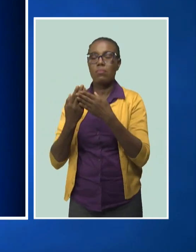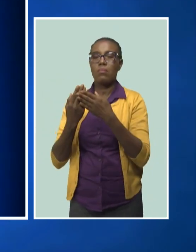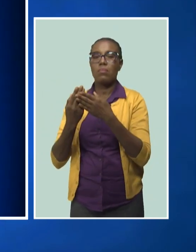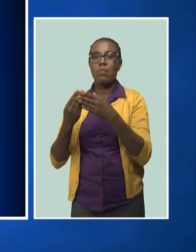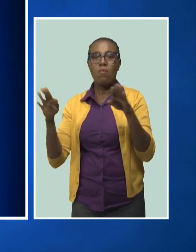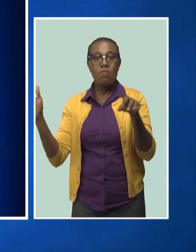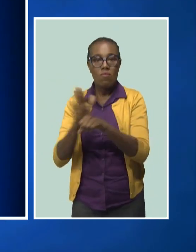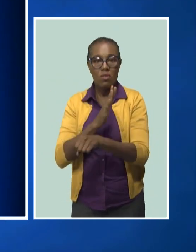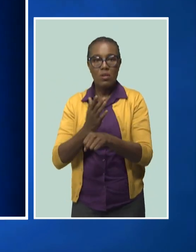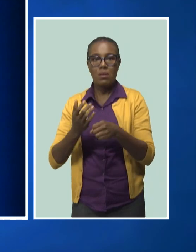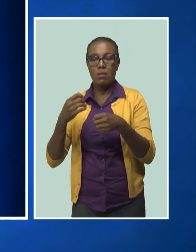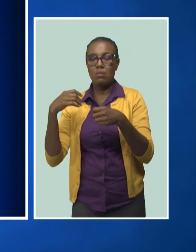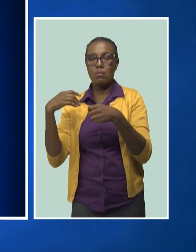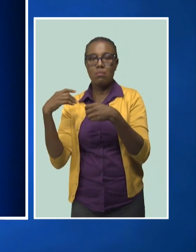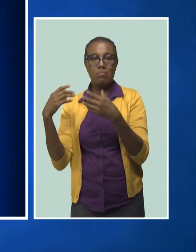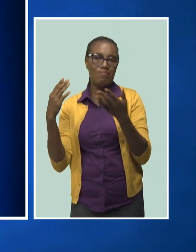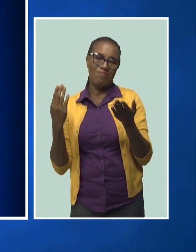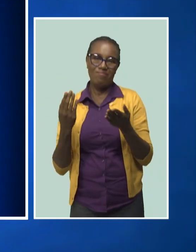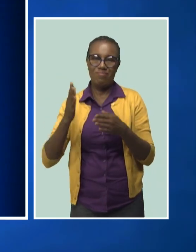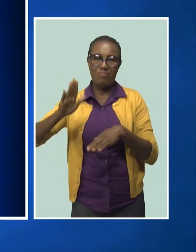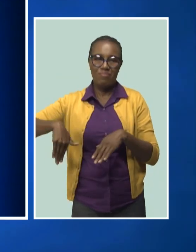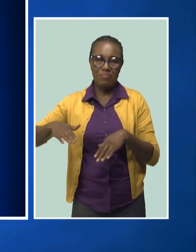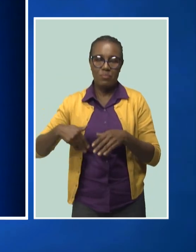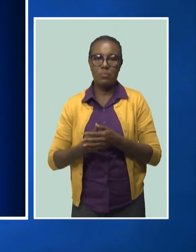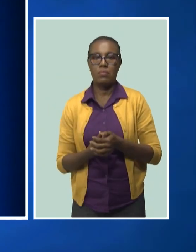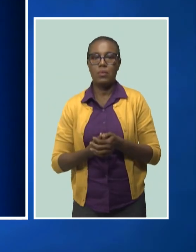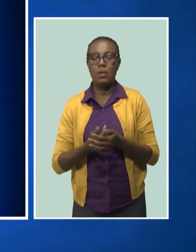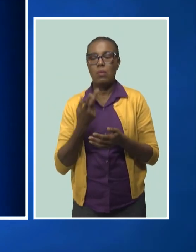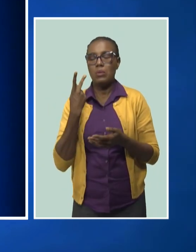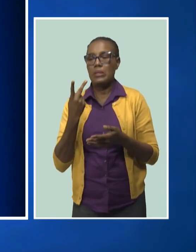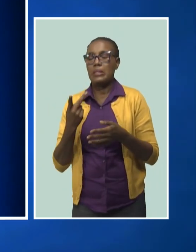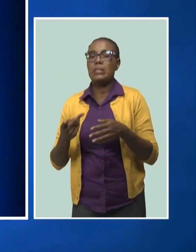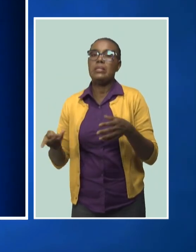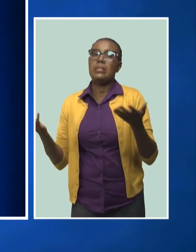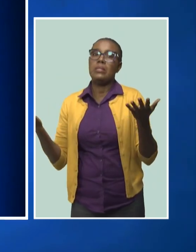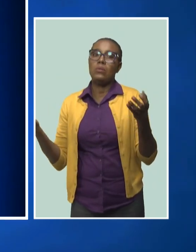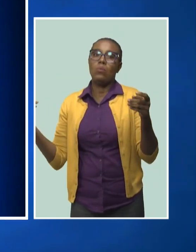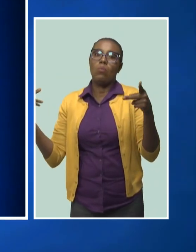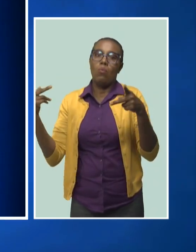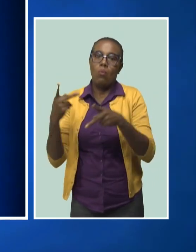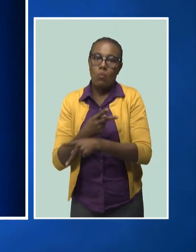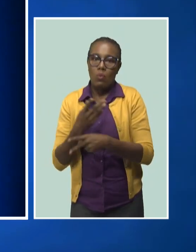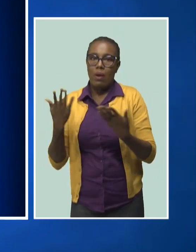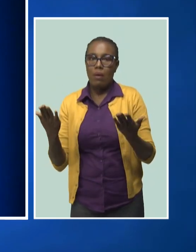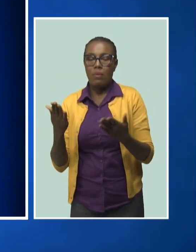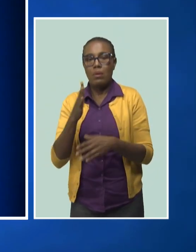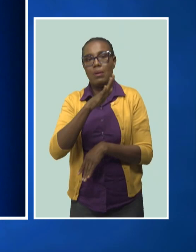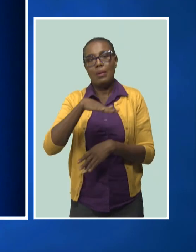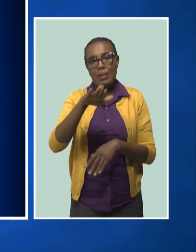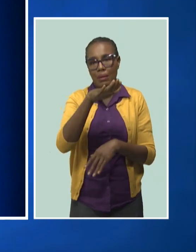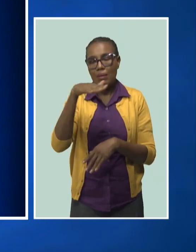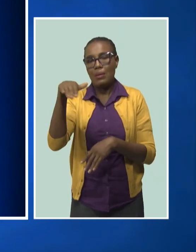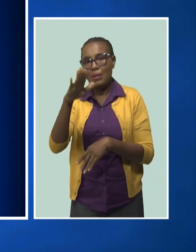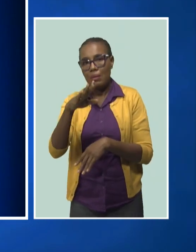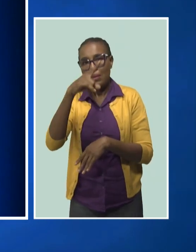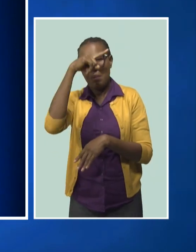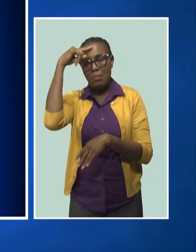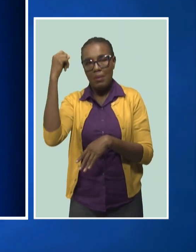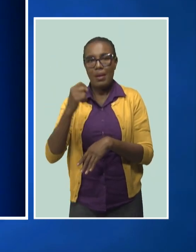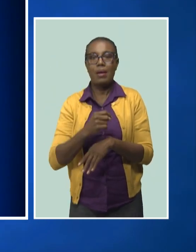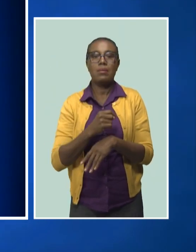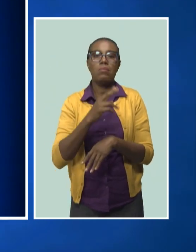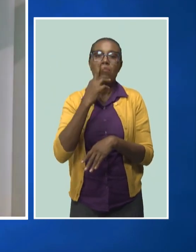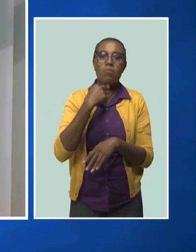as we see from the news, they are further exacerbated due to the conflict and geopolitical tensions in the Black Sea and the Red